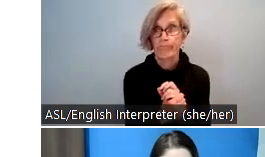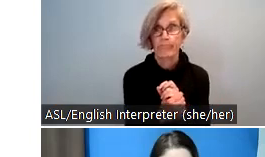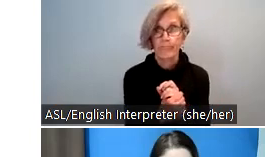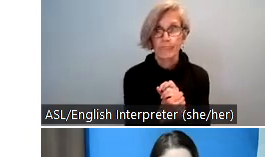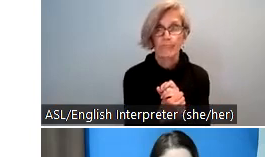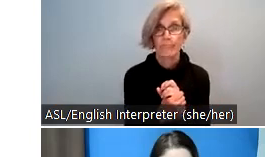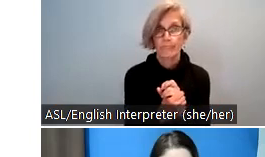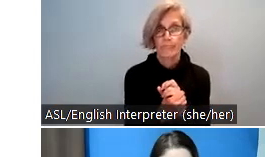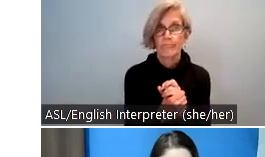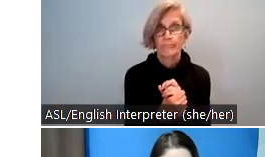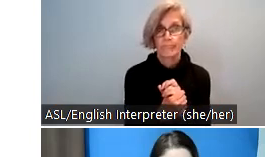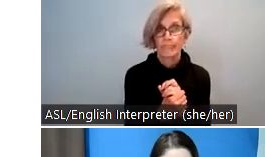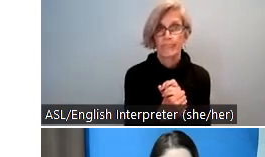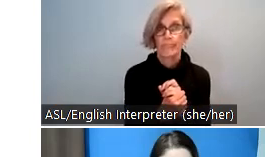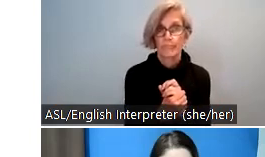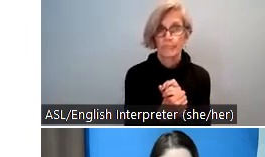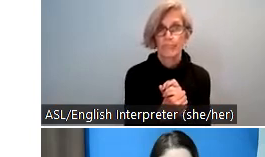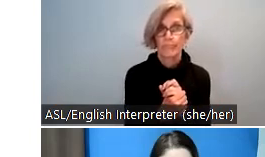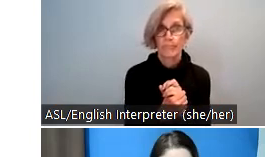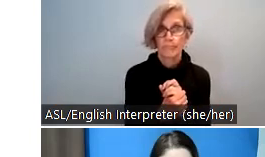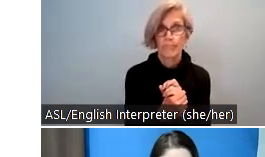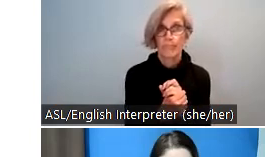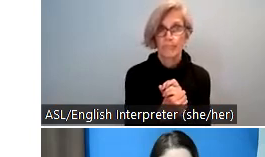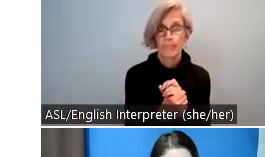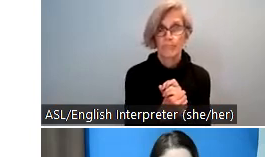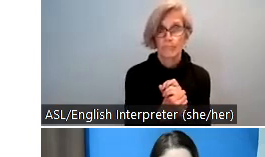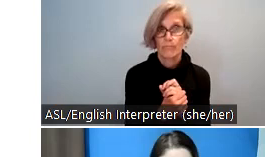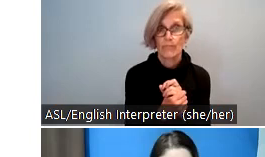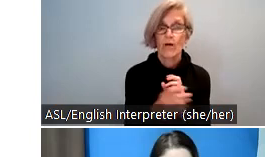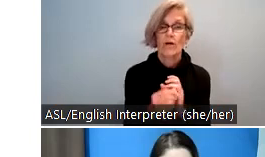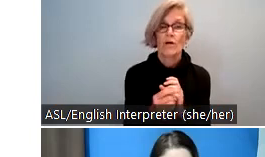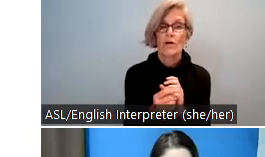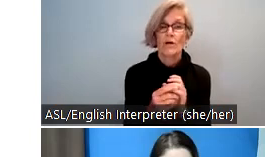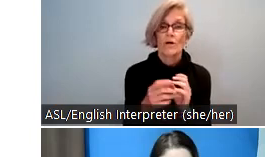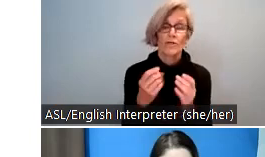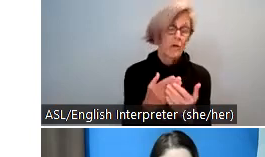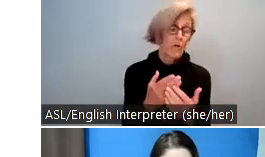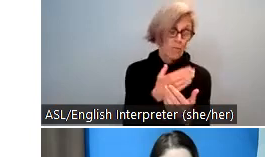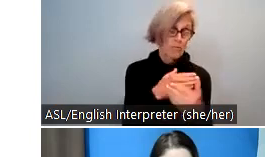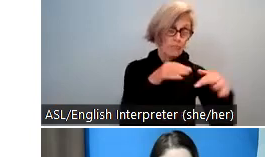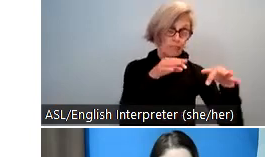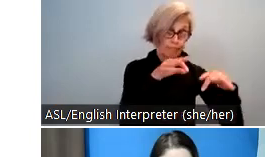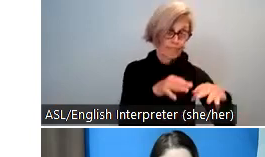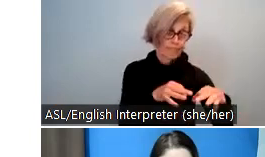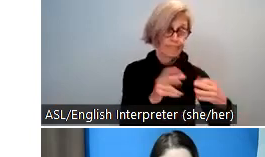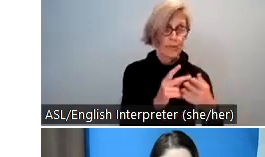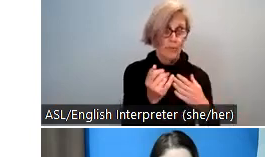And after outlining those project on the previous, outlining the project implementation